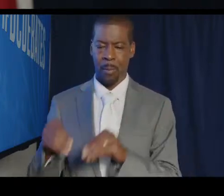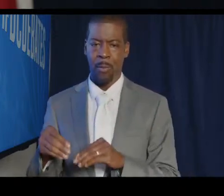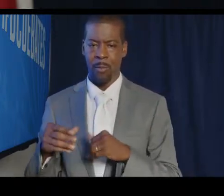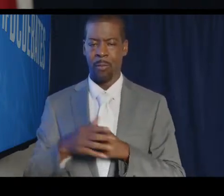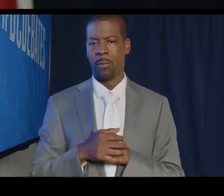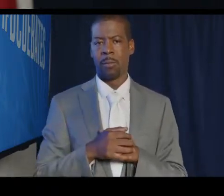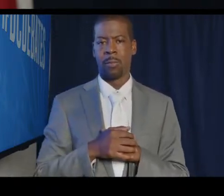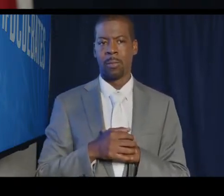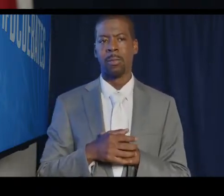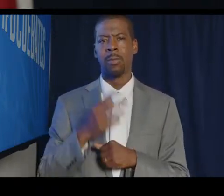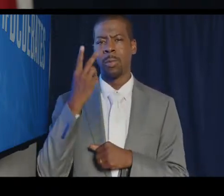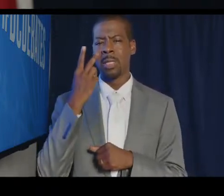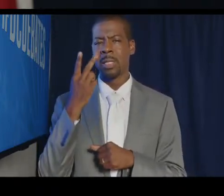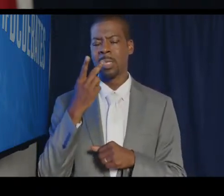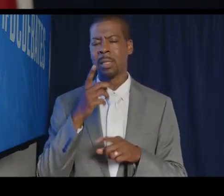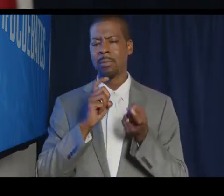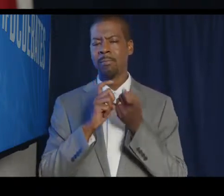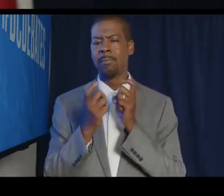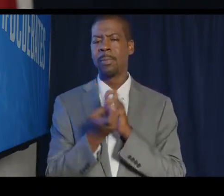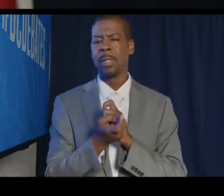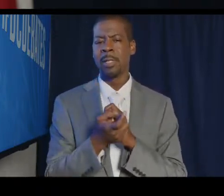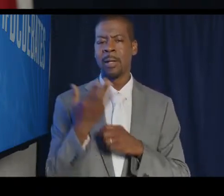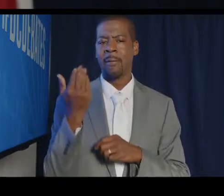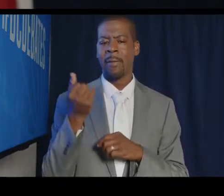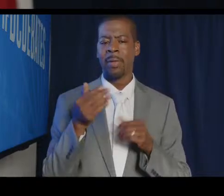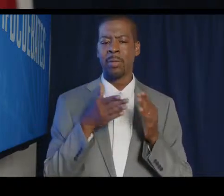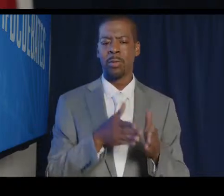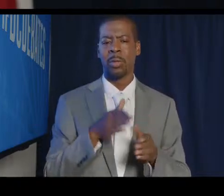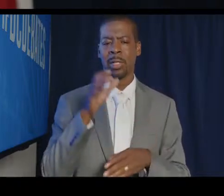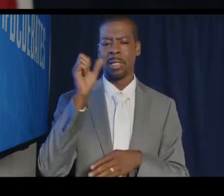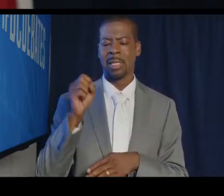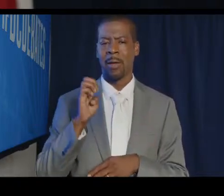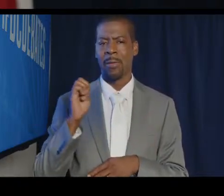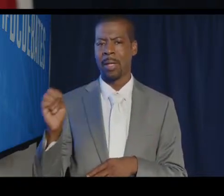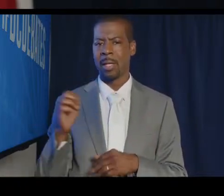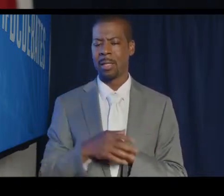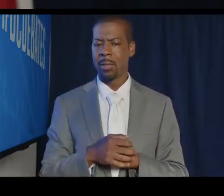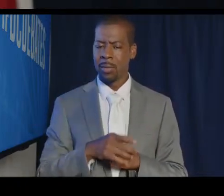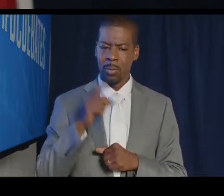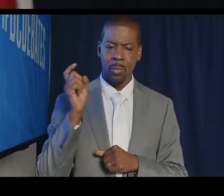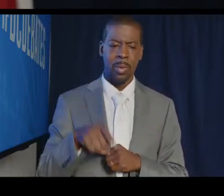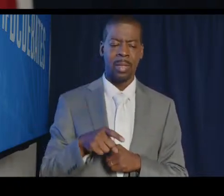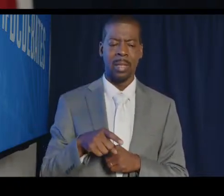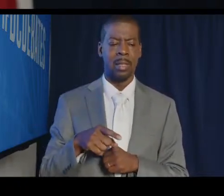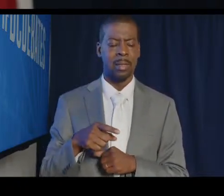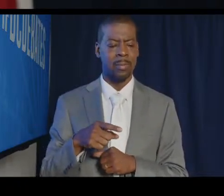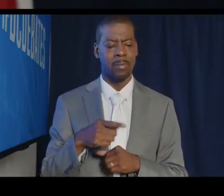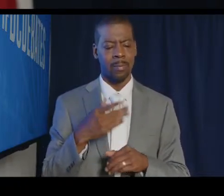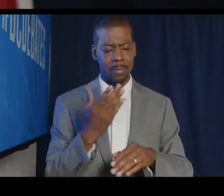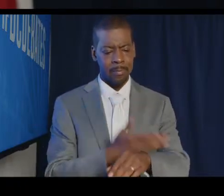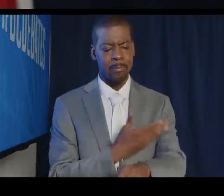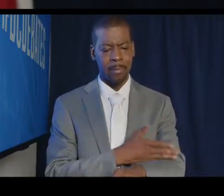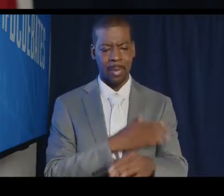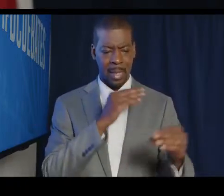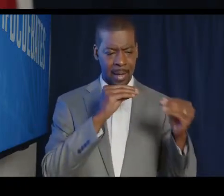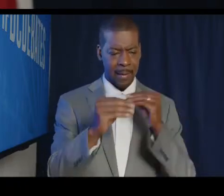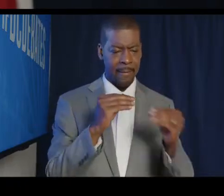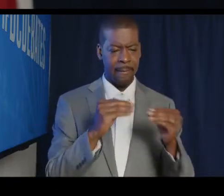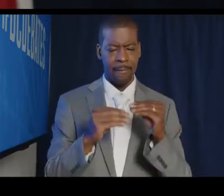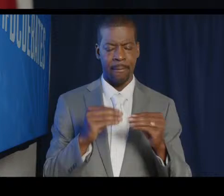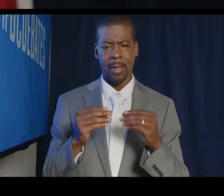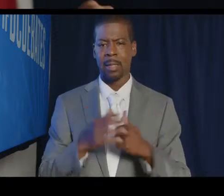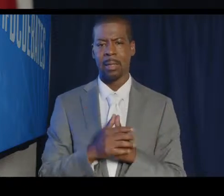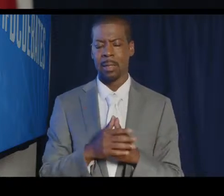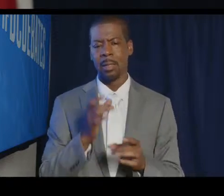when we see changes in 15th Street Southeast, shame on us if we don't make the correct fixes so that we can avoid the type of displacement